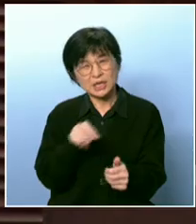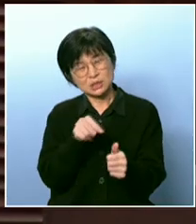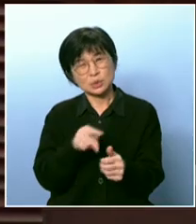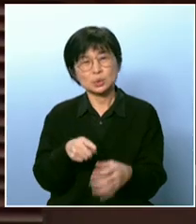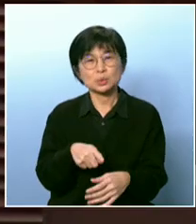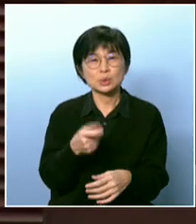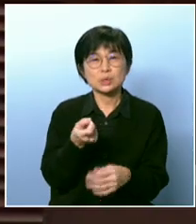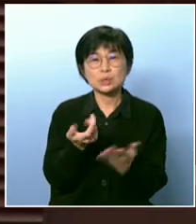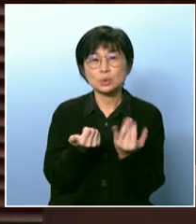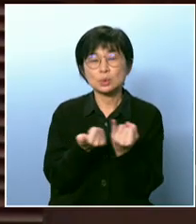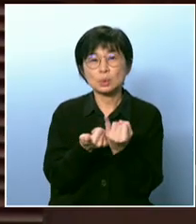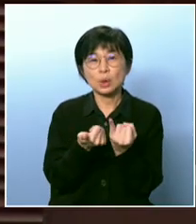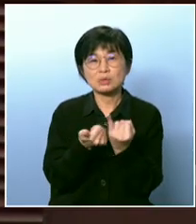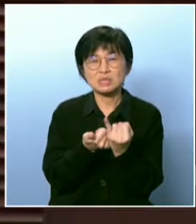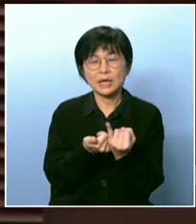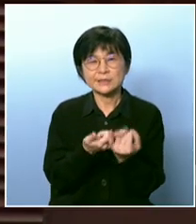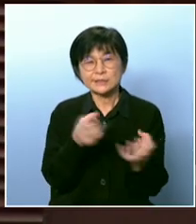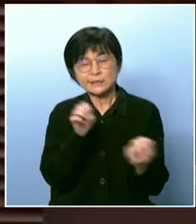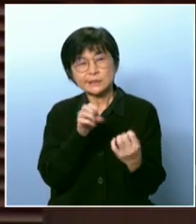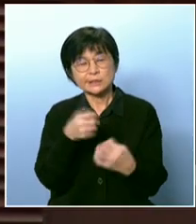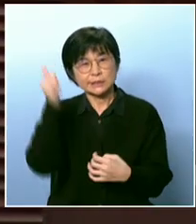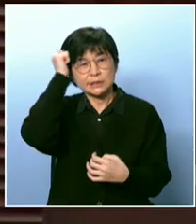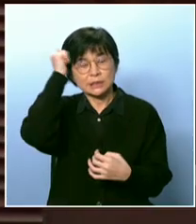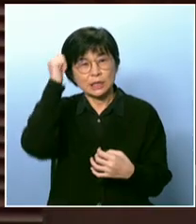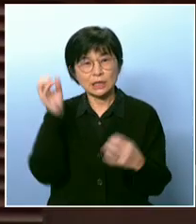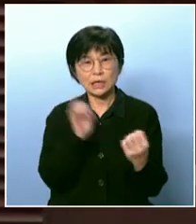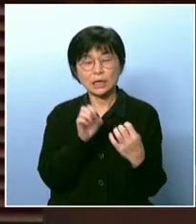we think that